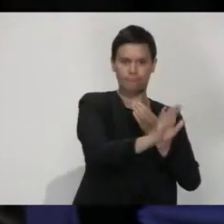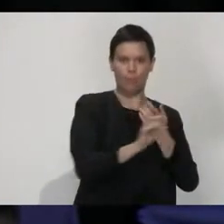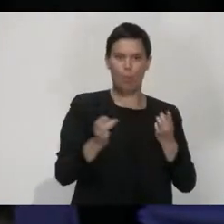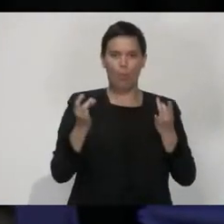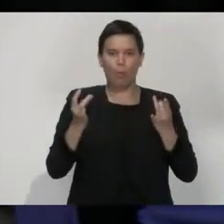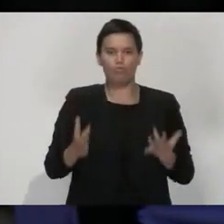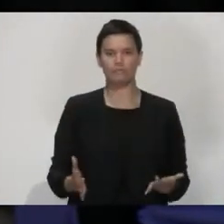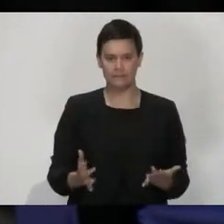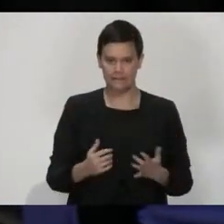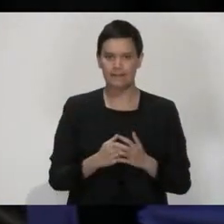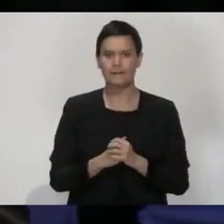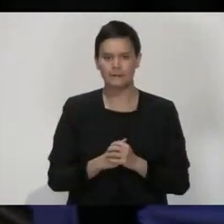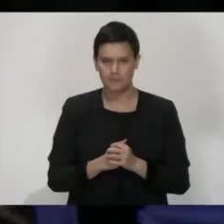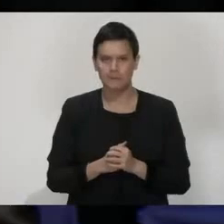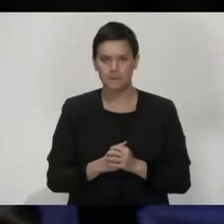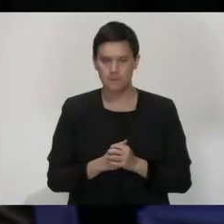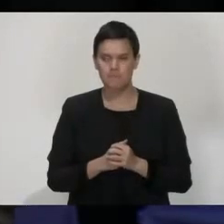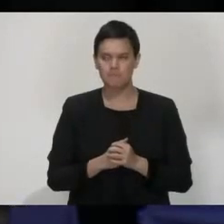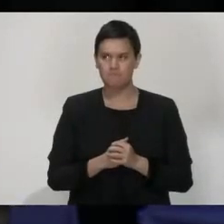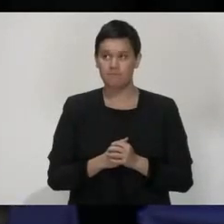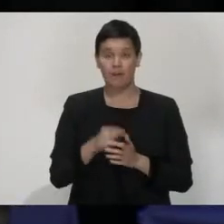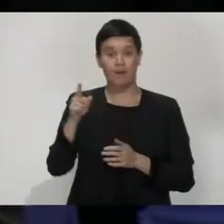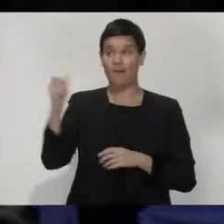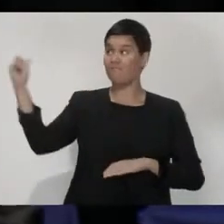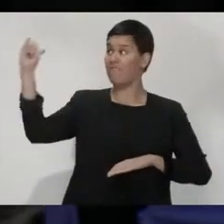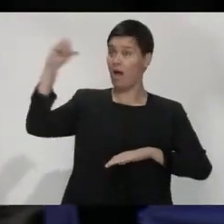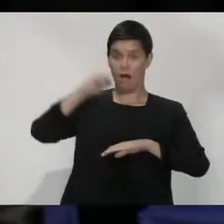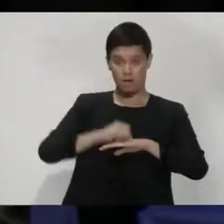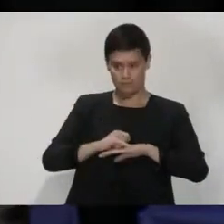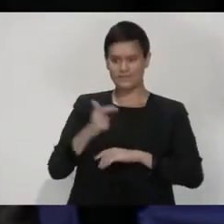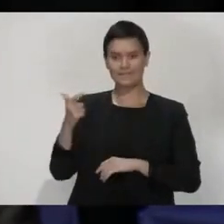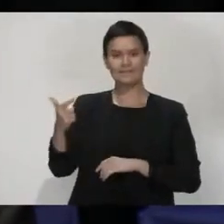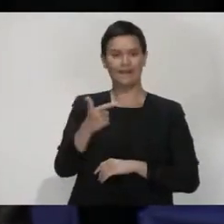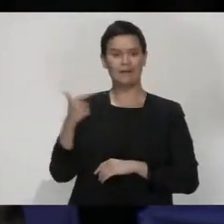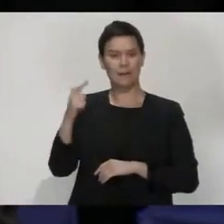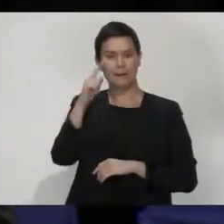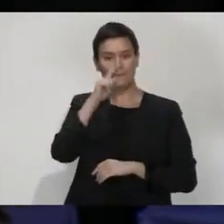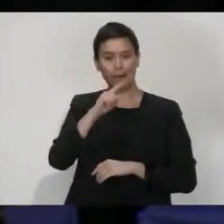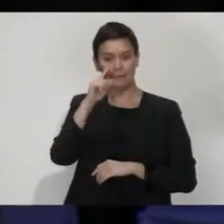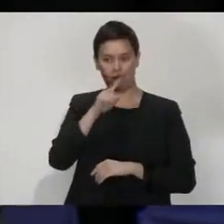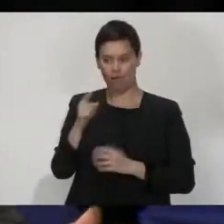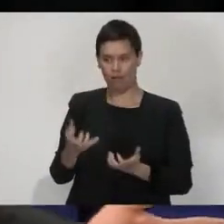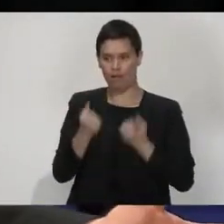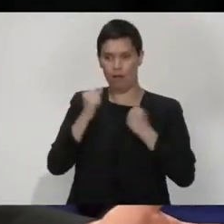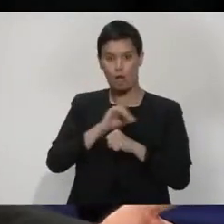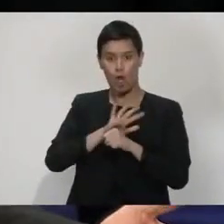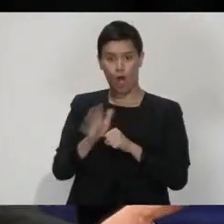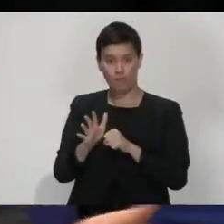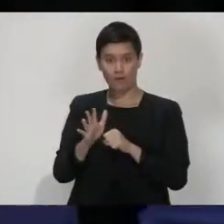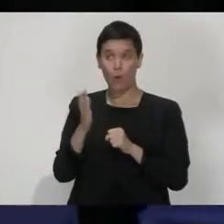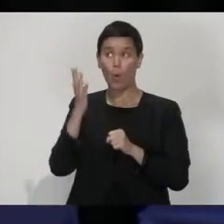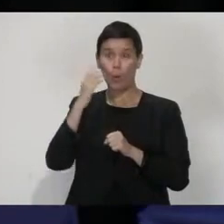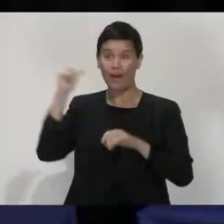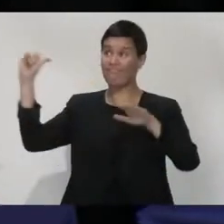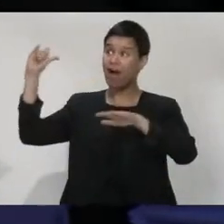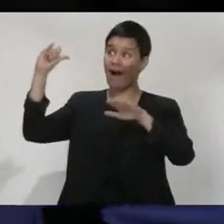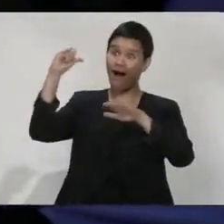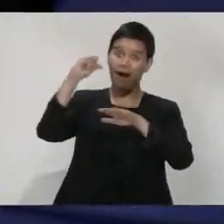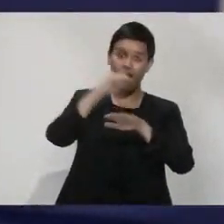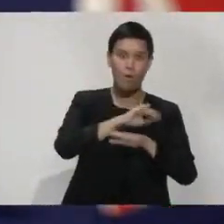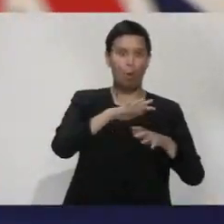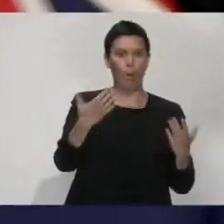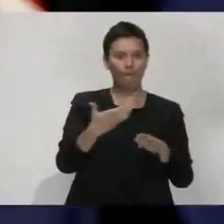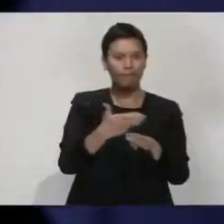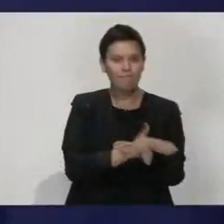There's no particular guarantee that it happened on the flight or before. We just don't have that information. Have you got anything to add? Only just